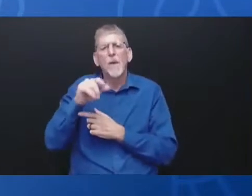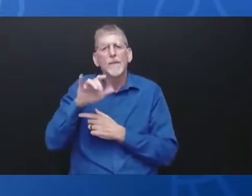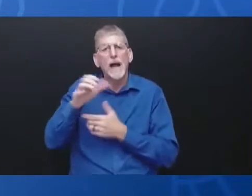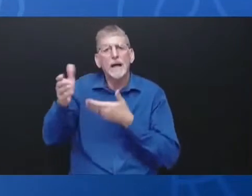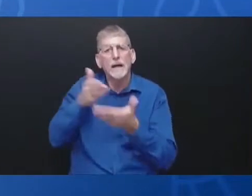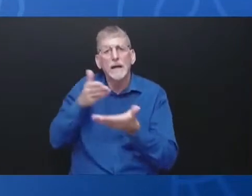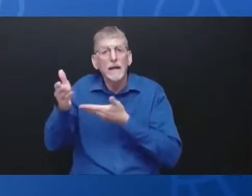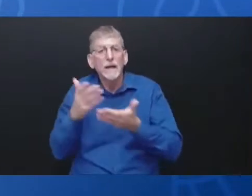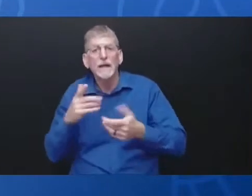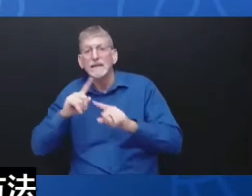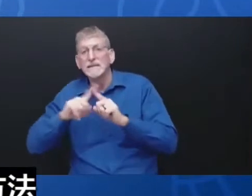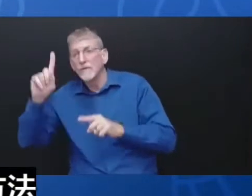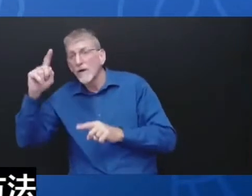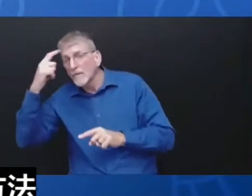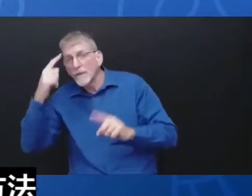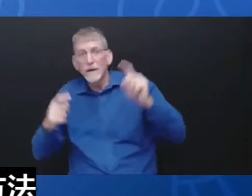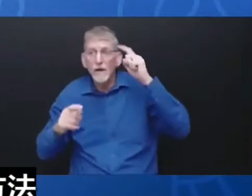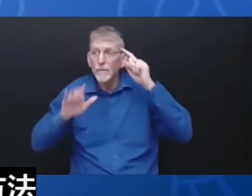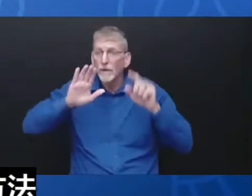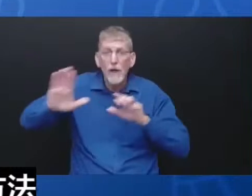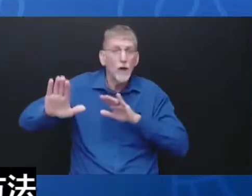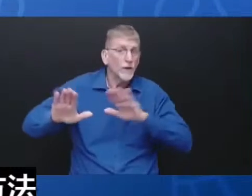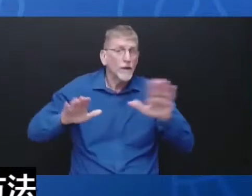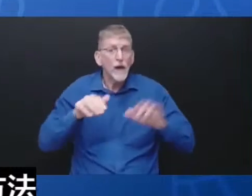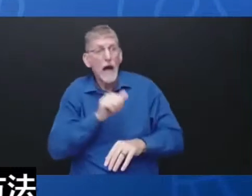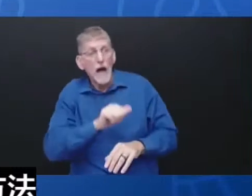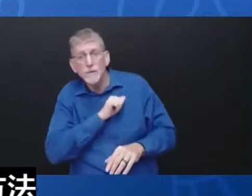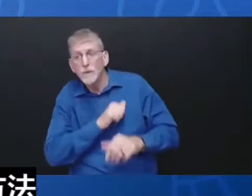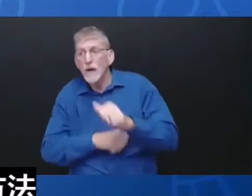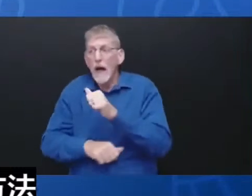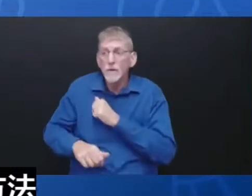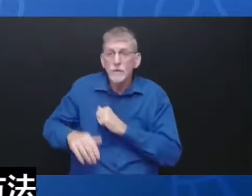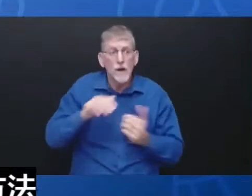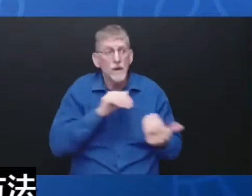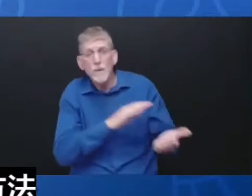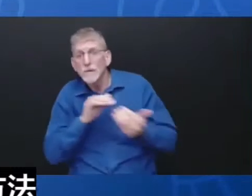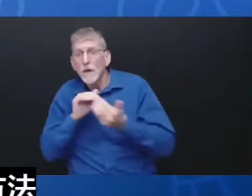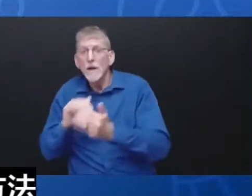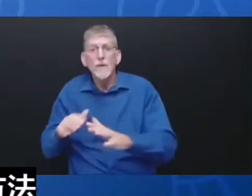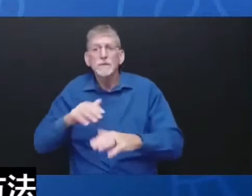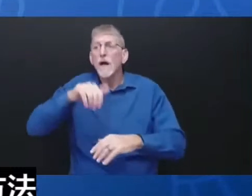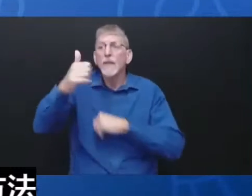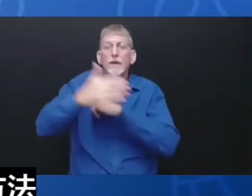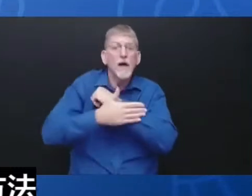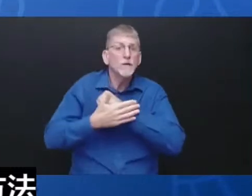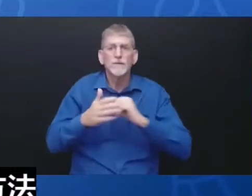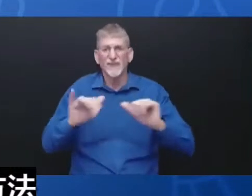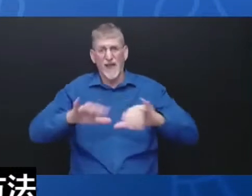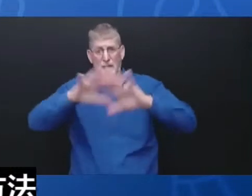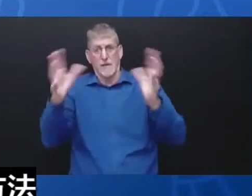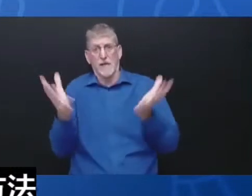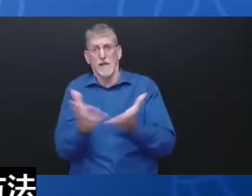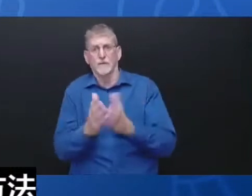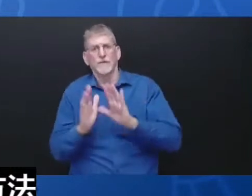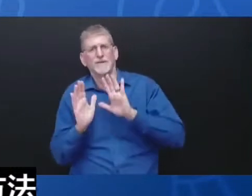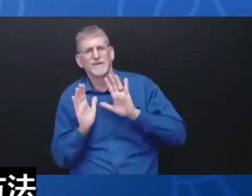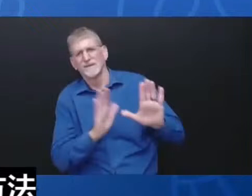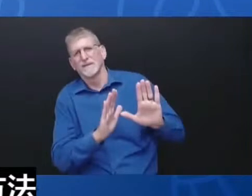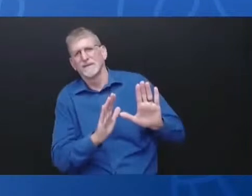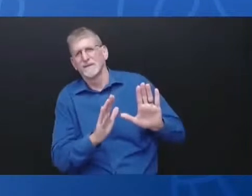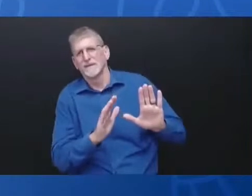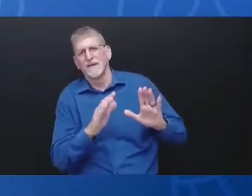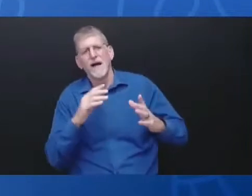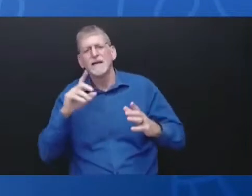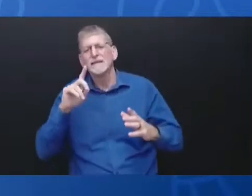approaches when it comes to what's happening in a certain country that belong within a diplomatic kind of conversation that